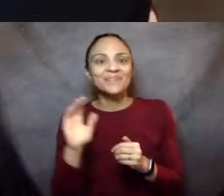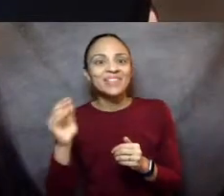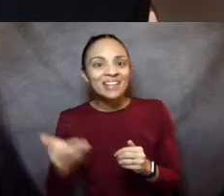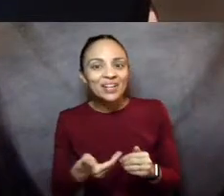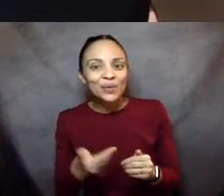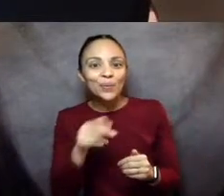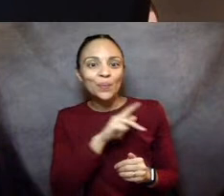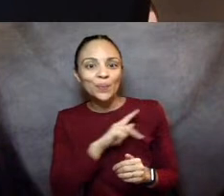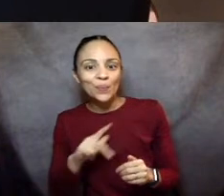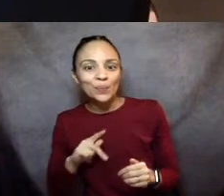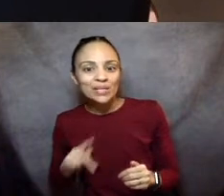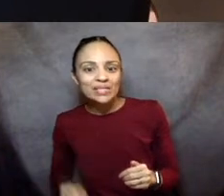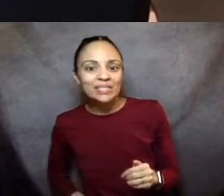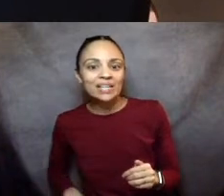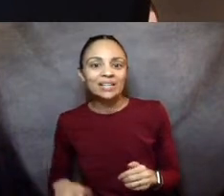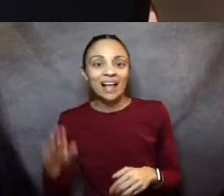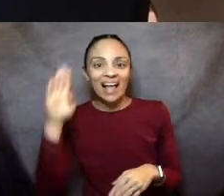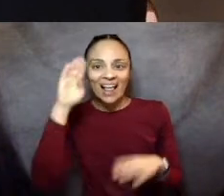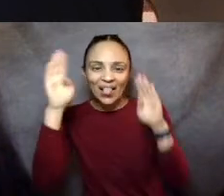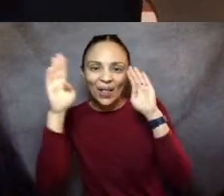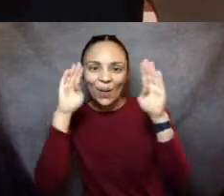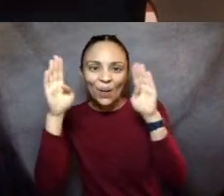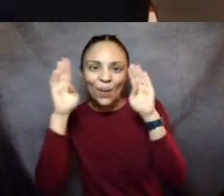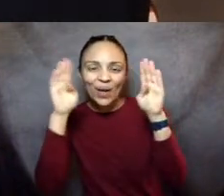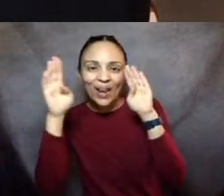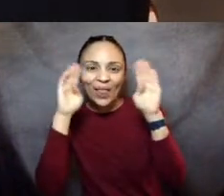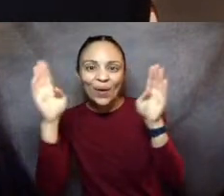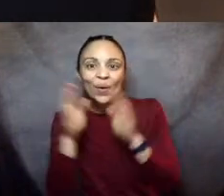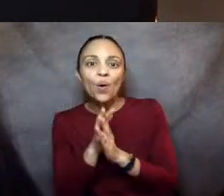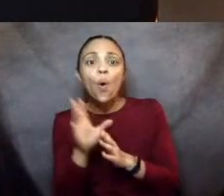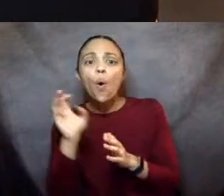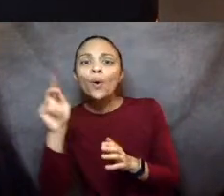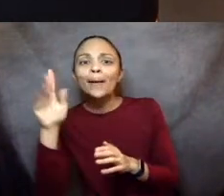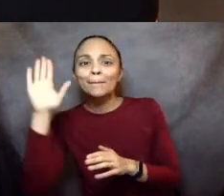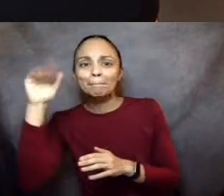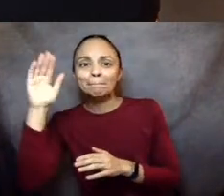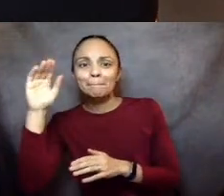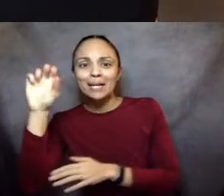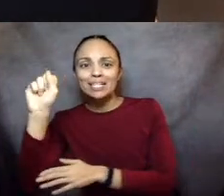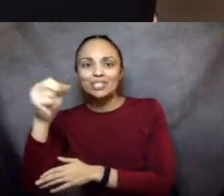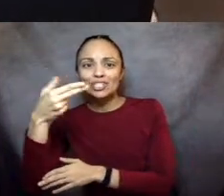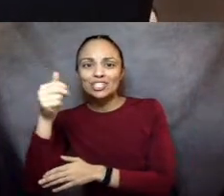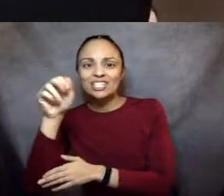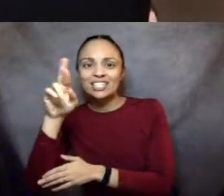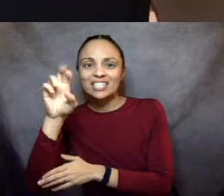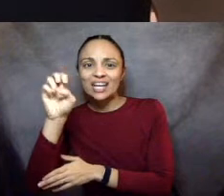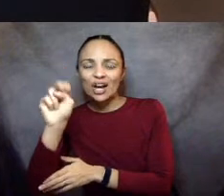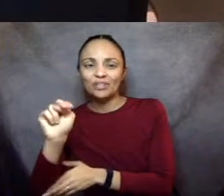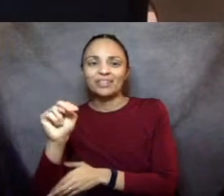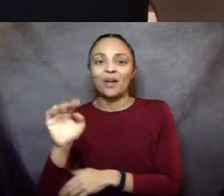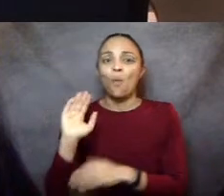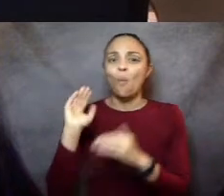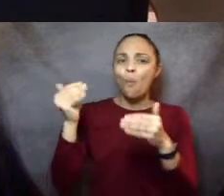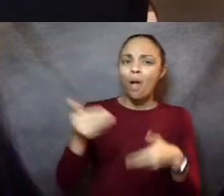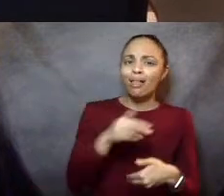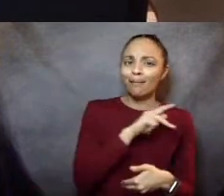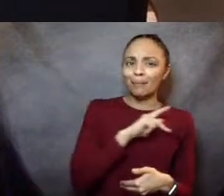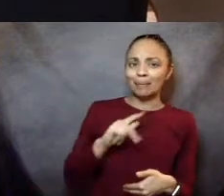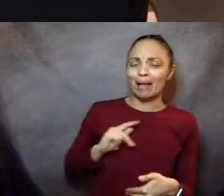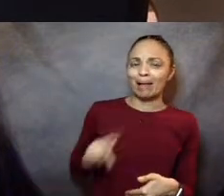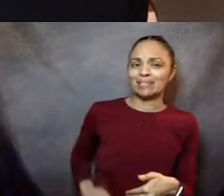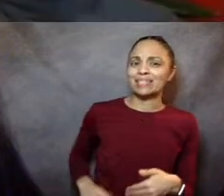Hello. All right, see you later, Sharron. Bye, Sharron. Welcome, Princess.